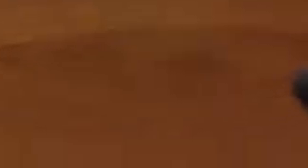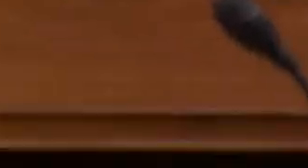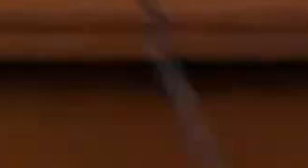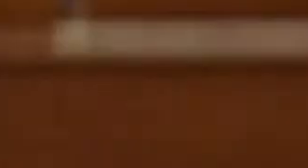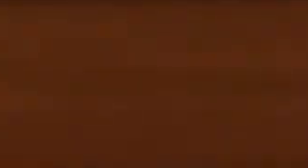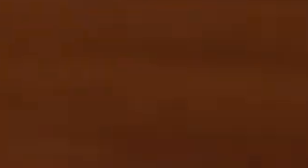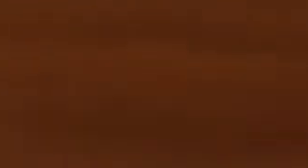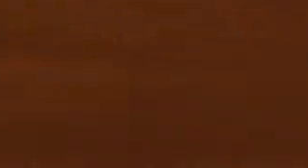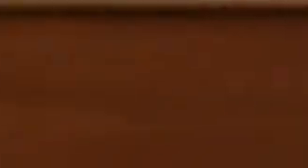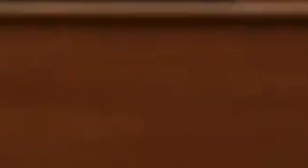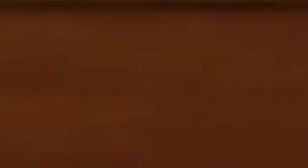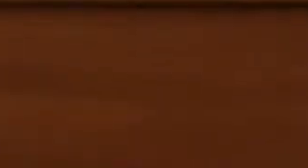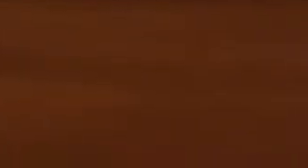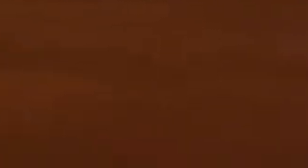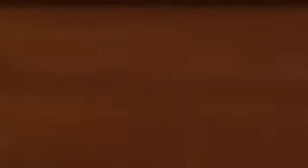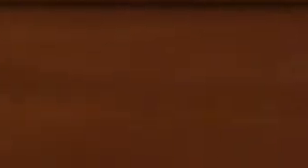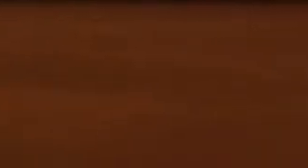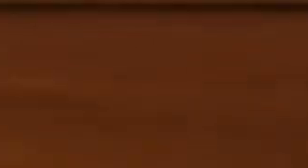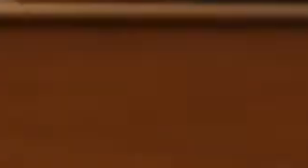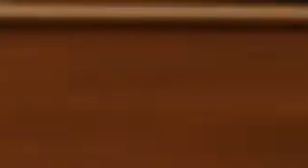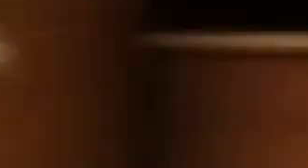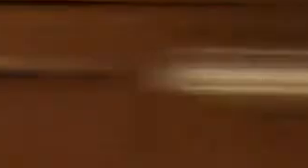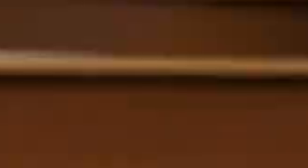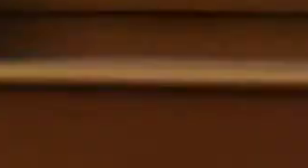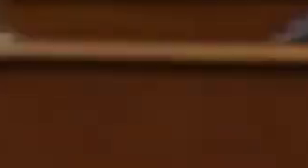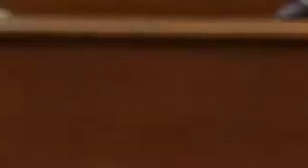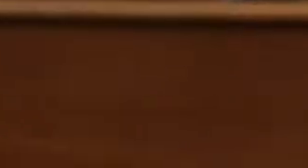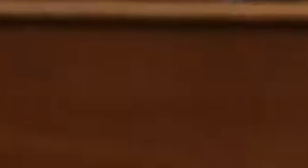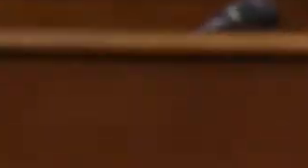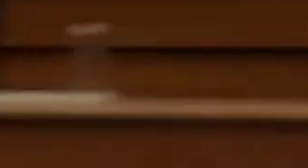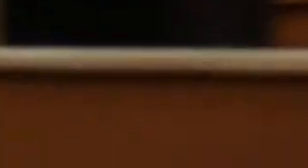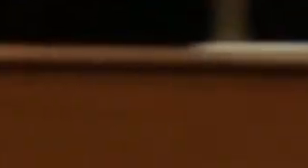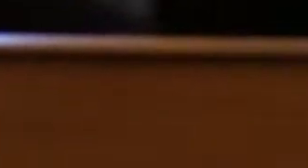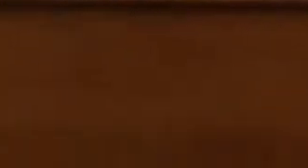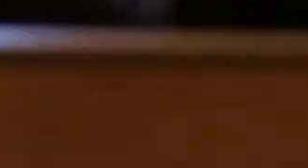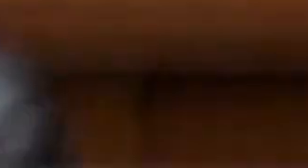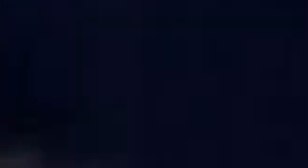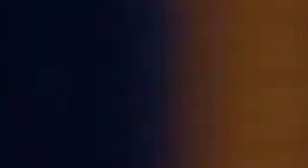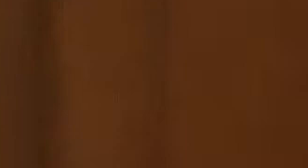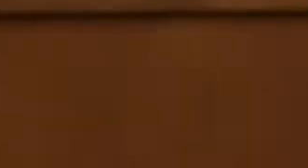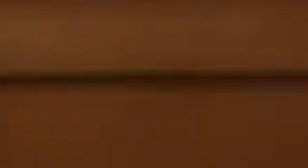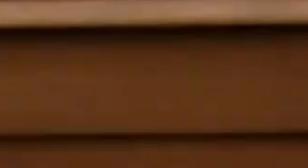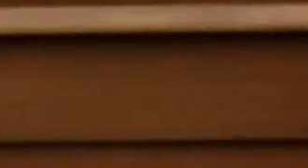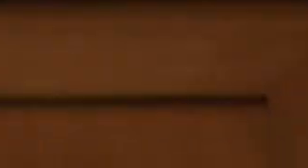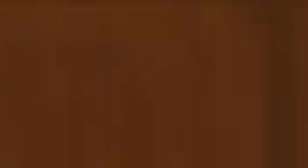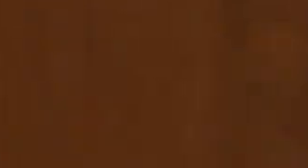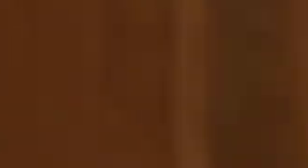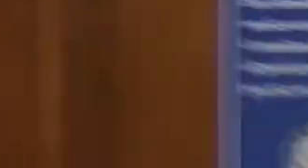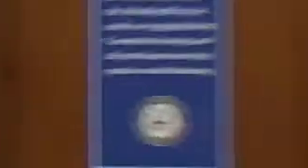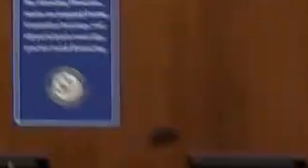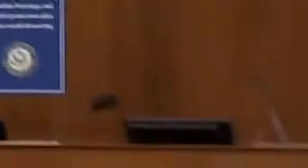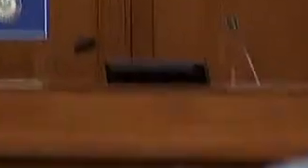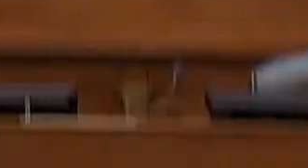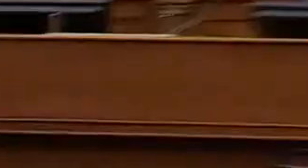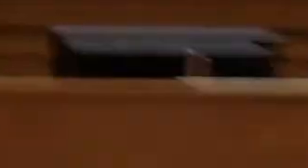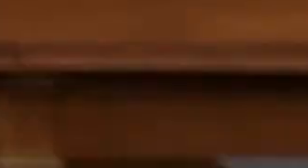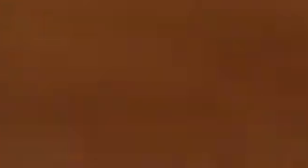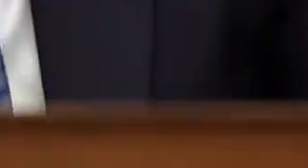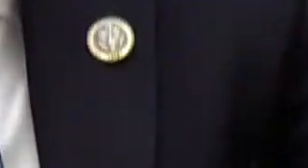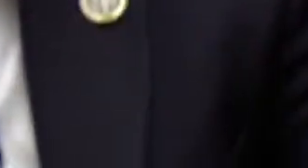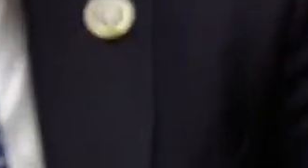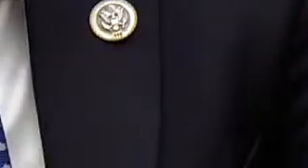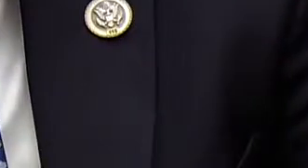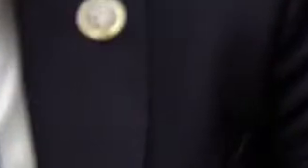of discussion about disenfranchising the citizens of the federal district. Rather, James Madison in Federalist 43